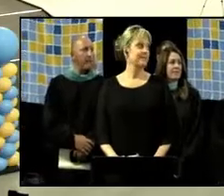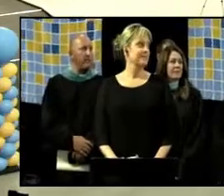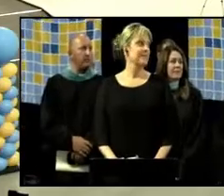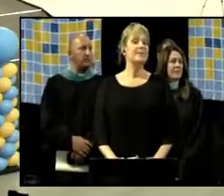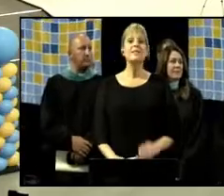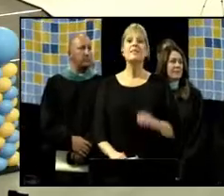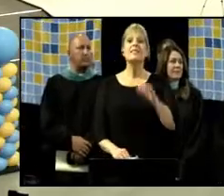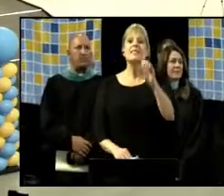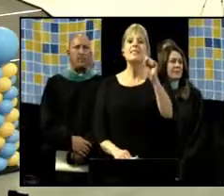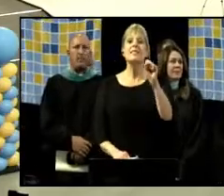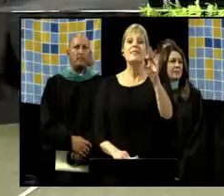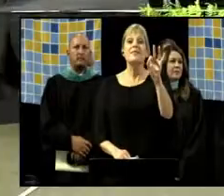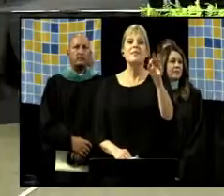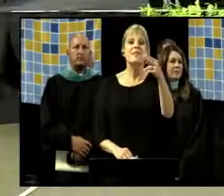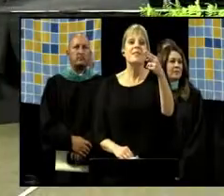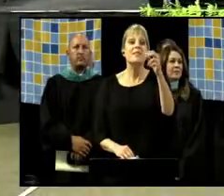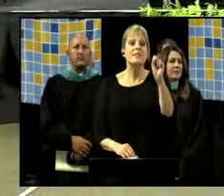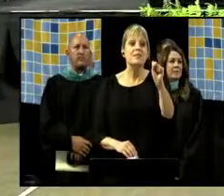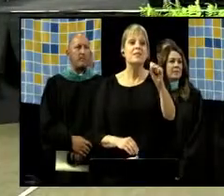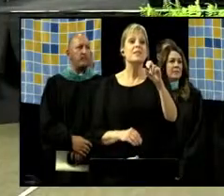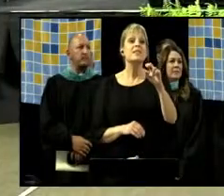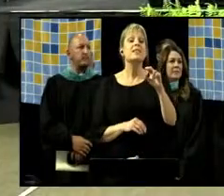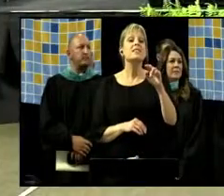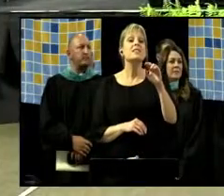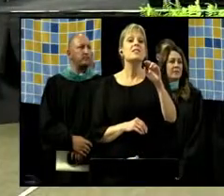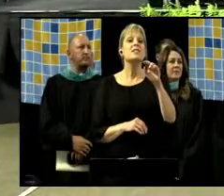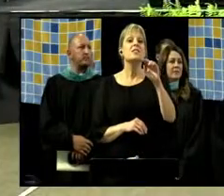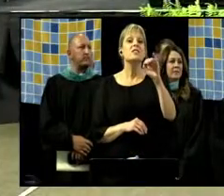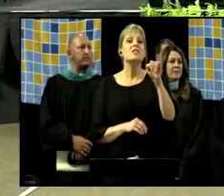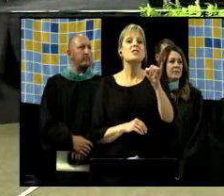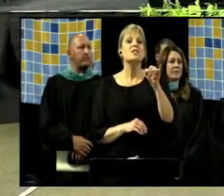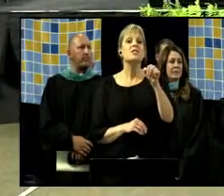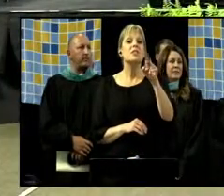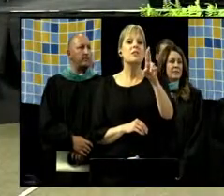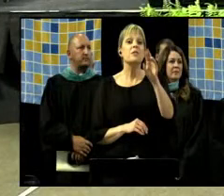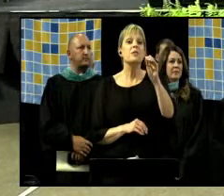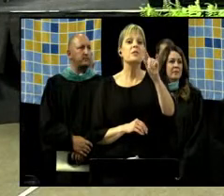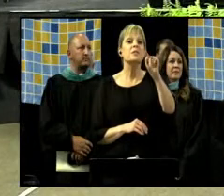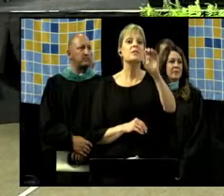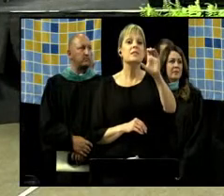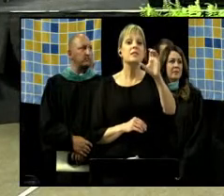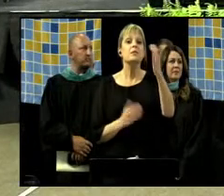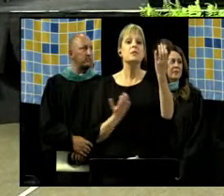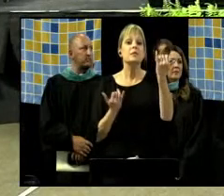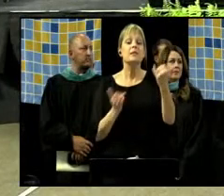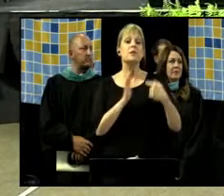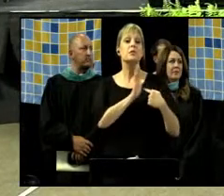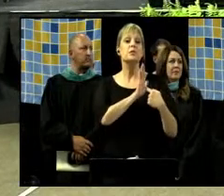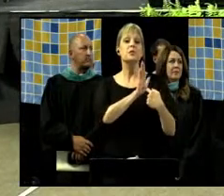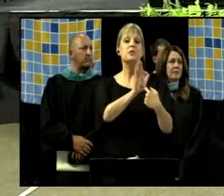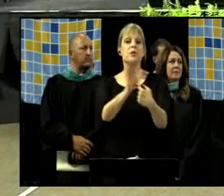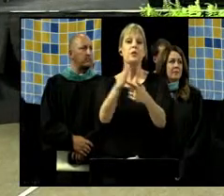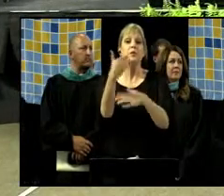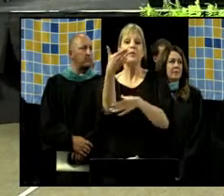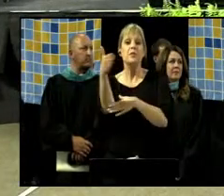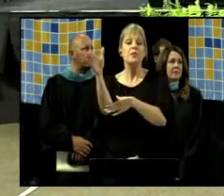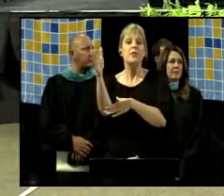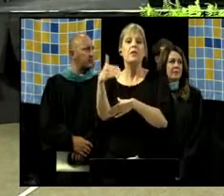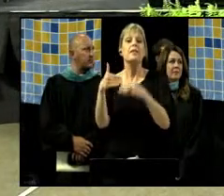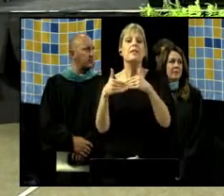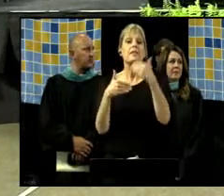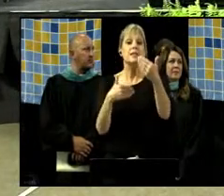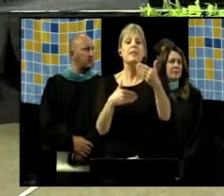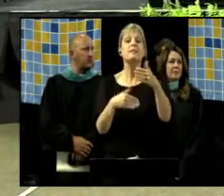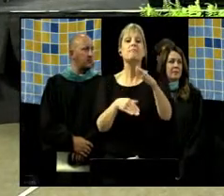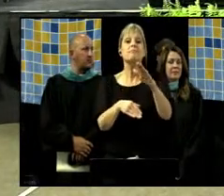The South Florence High School NJROTC Color Guard will now present our colors, followed by the singing of the national